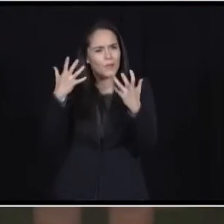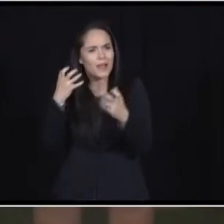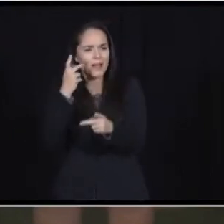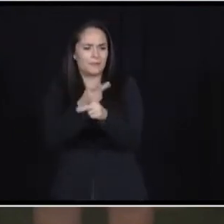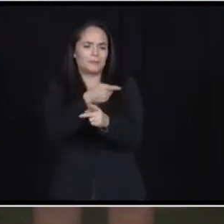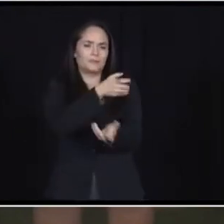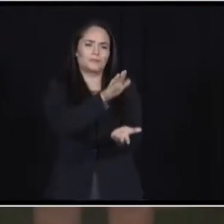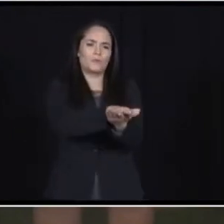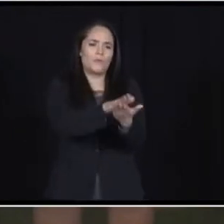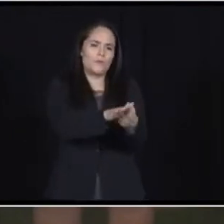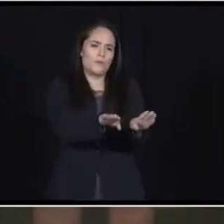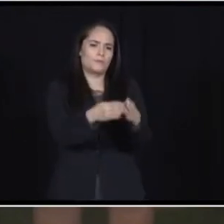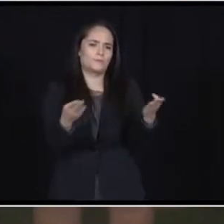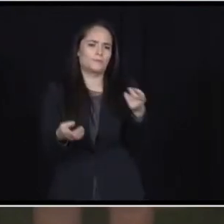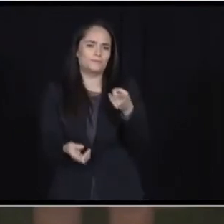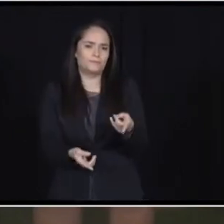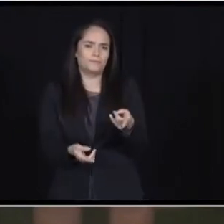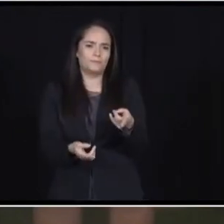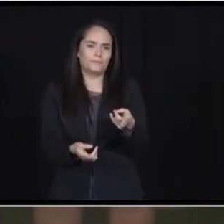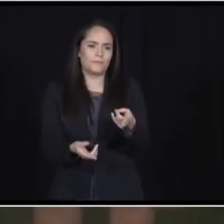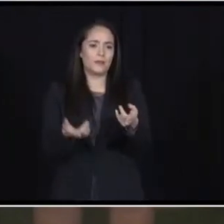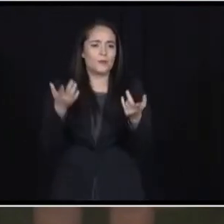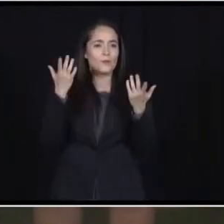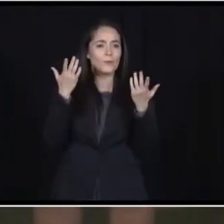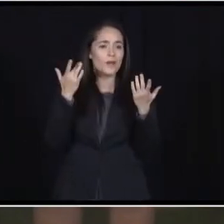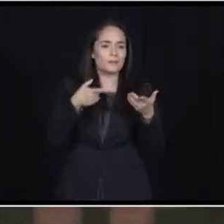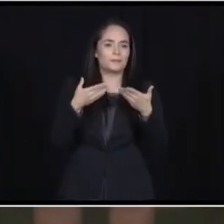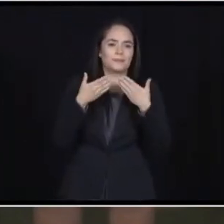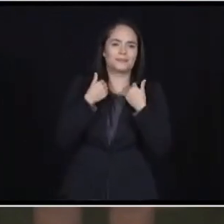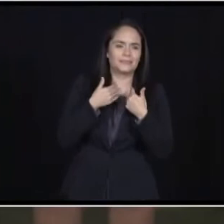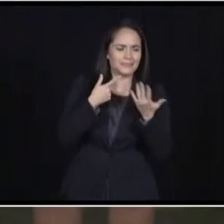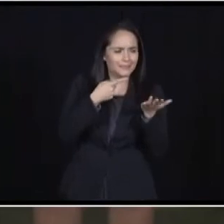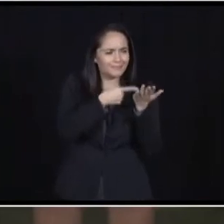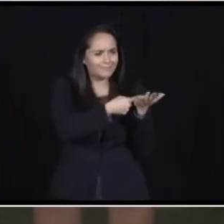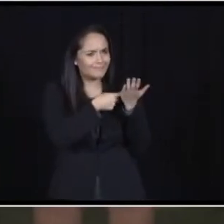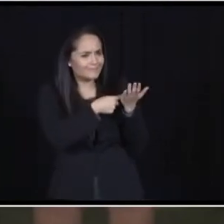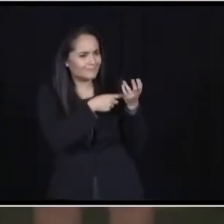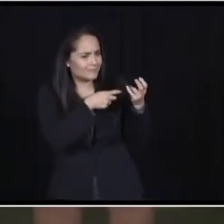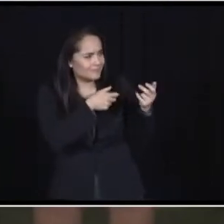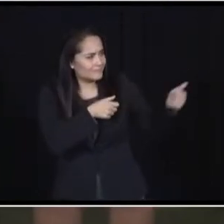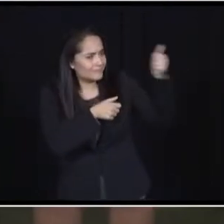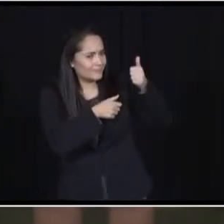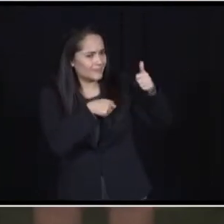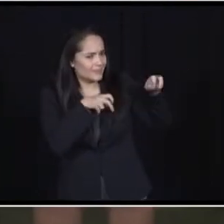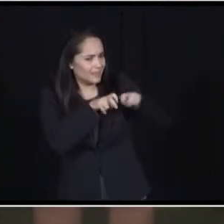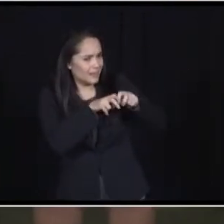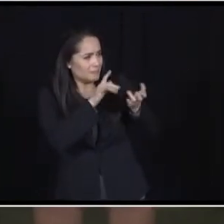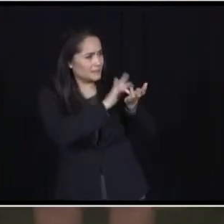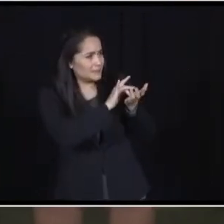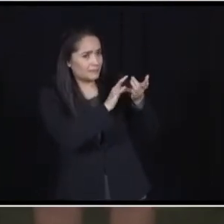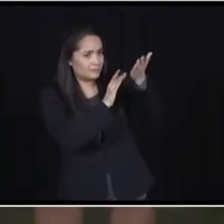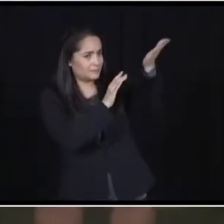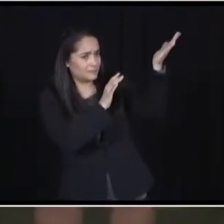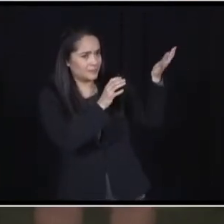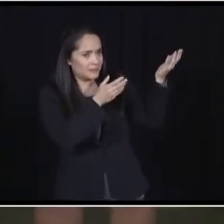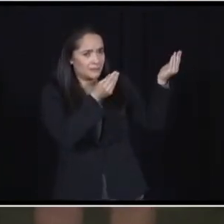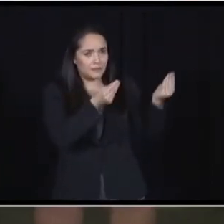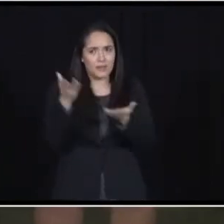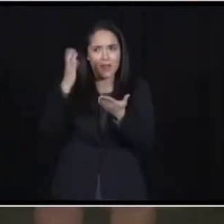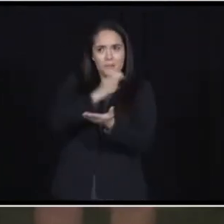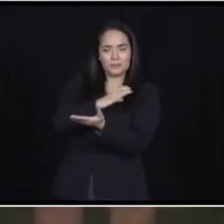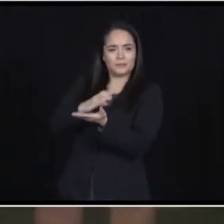the minister is going to sit down with the chief medical officer. He'll make that decision, bring it over to the cabinet, and we'll collectively make that